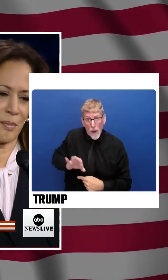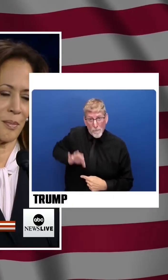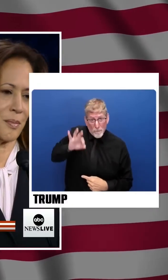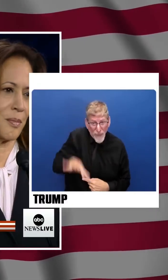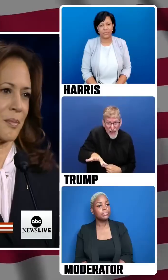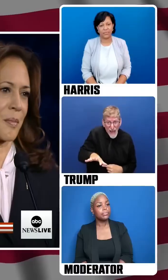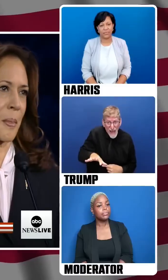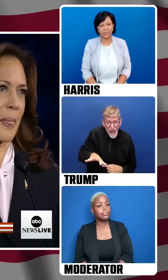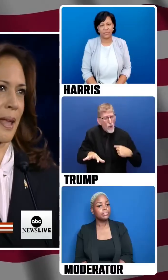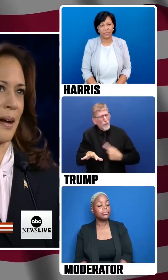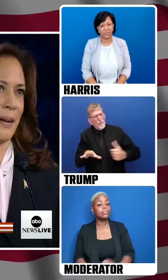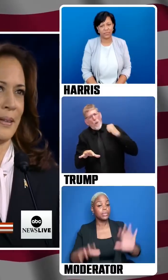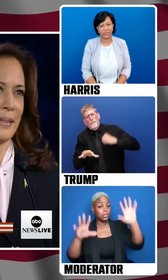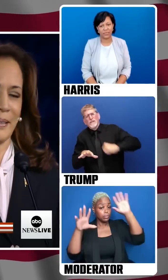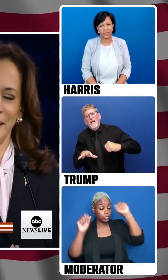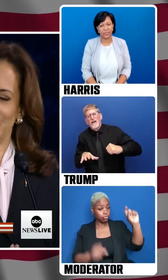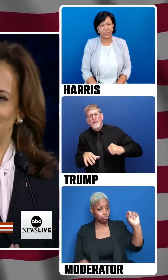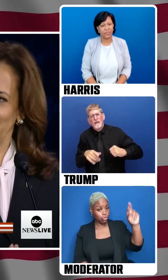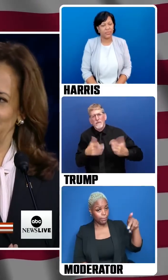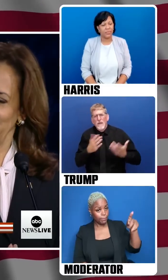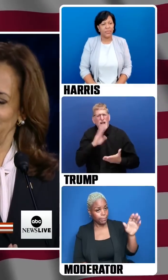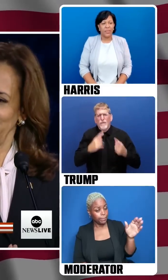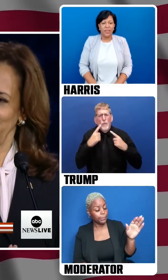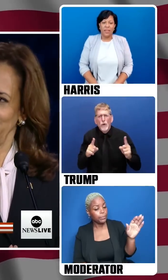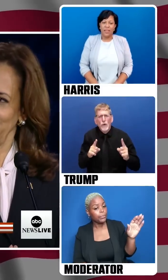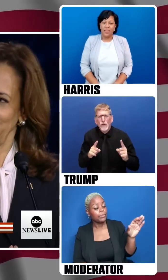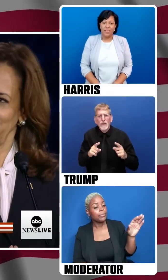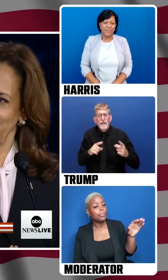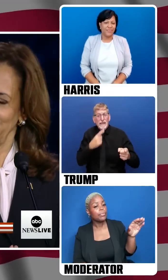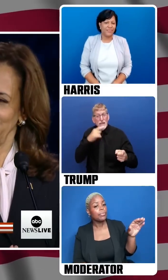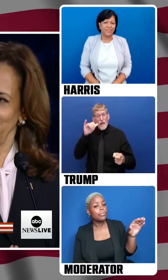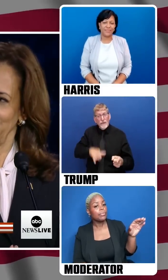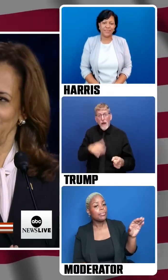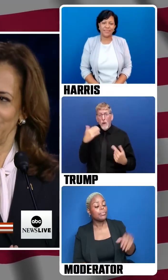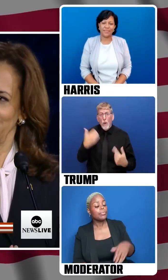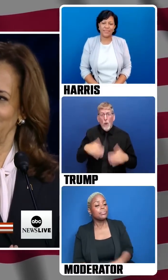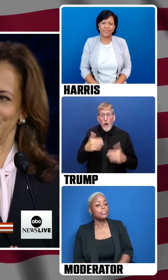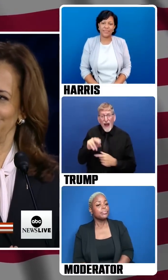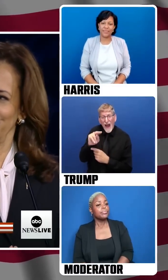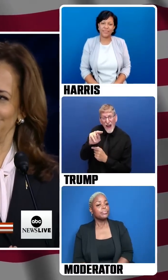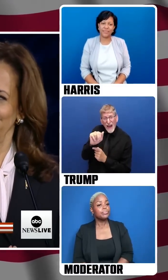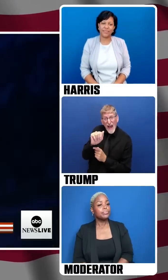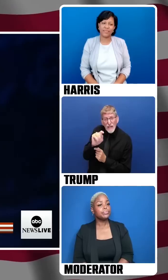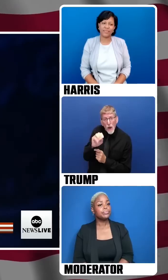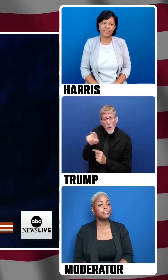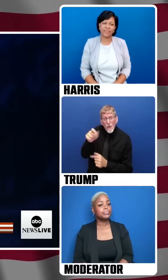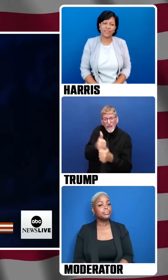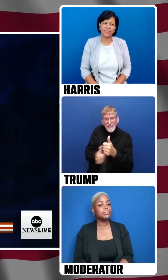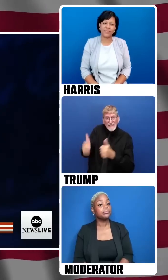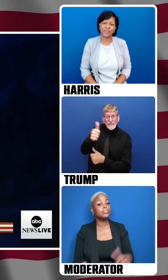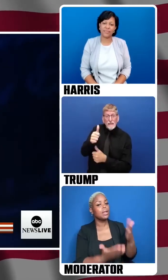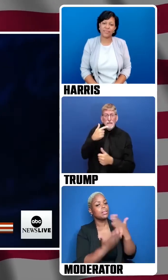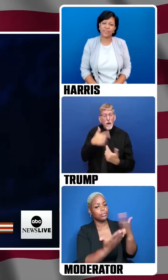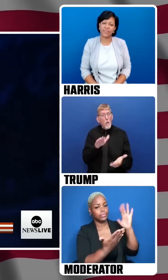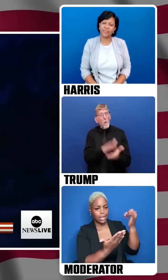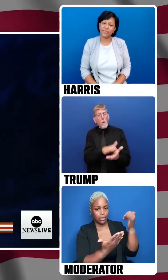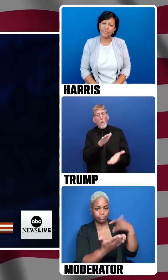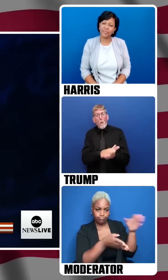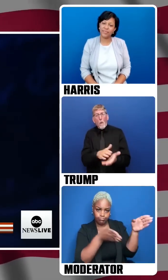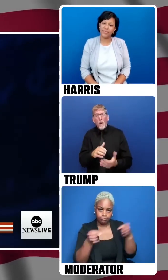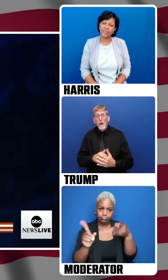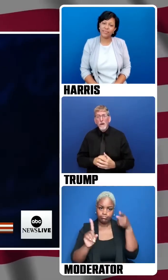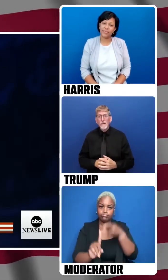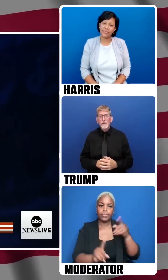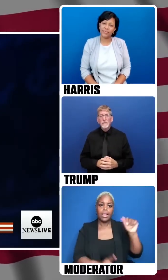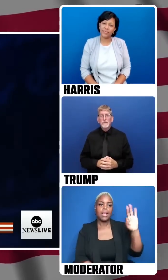would have never gotten it. He said it was one of the most incredible jobs that he's ever seen done. Thank you. I want to turn to Afghanistan. It came up in the first hour